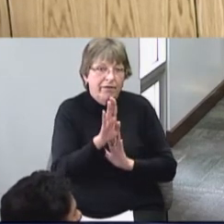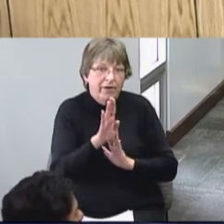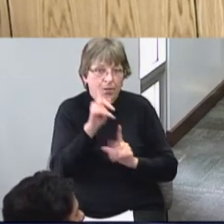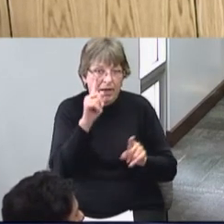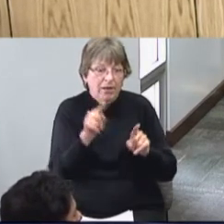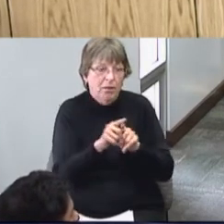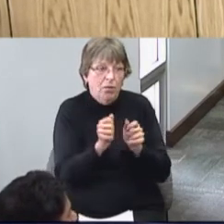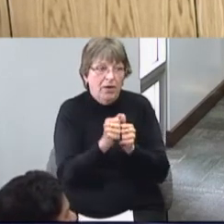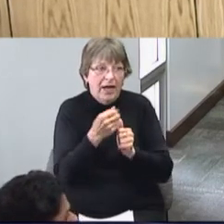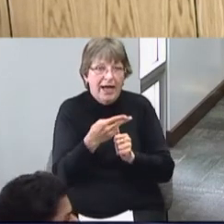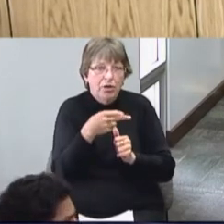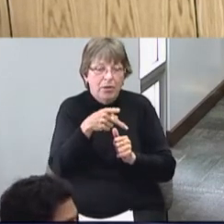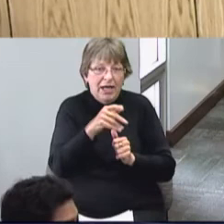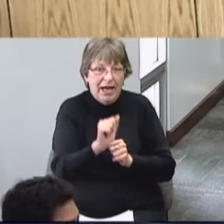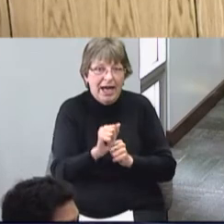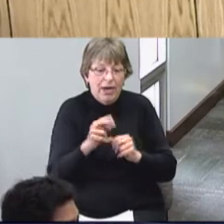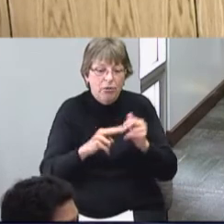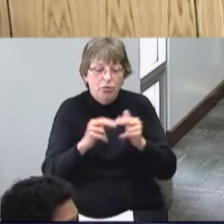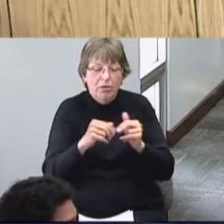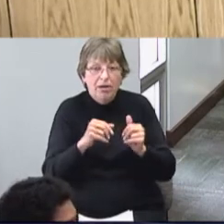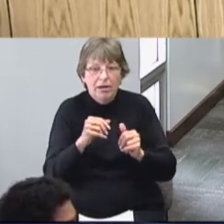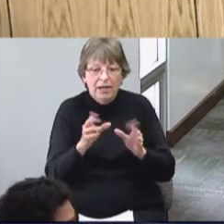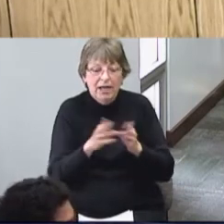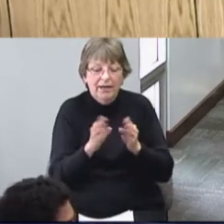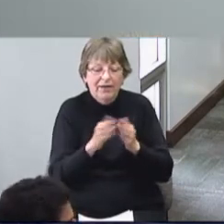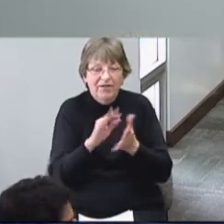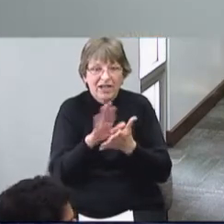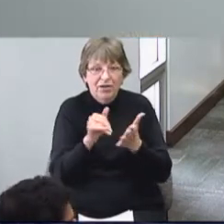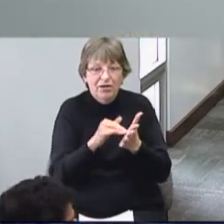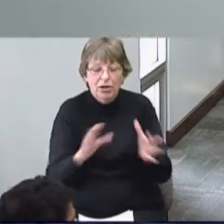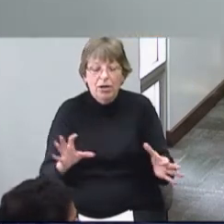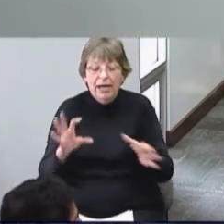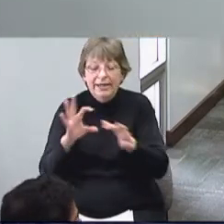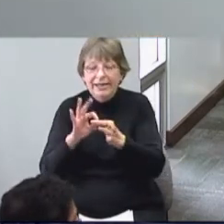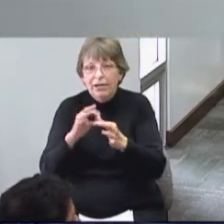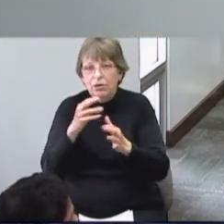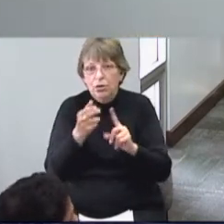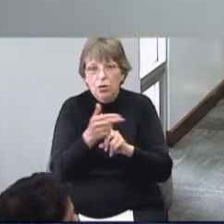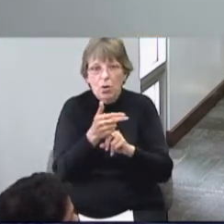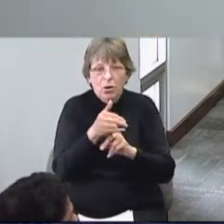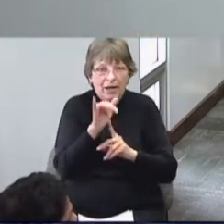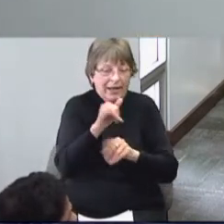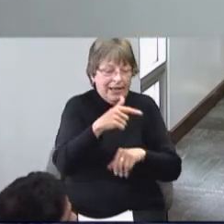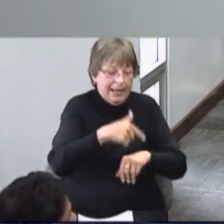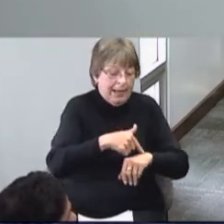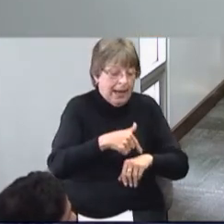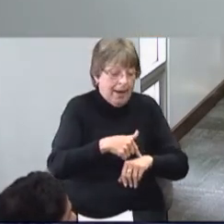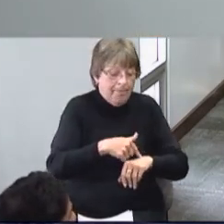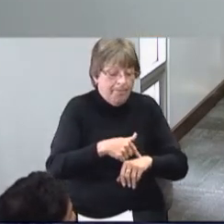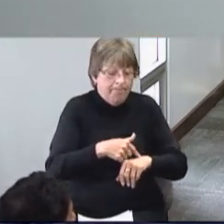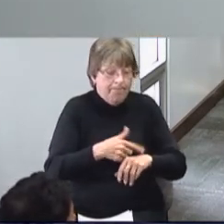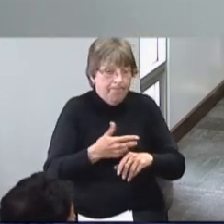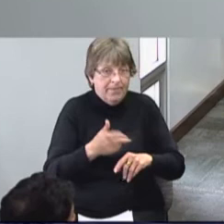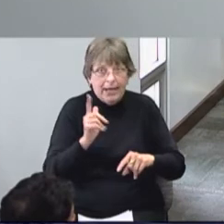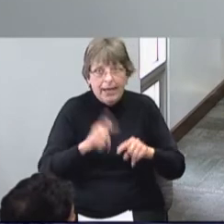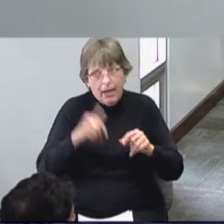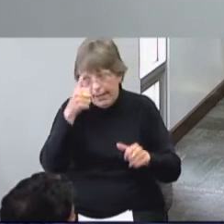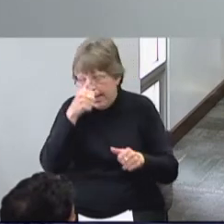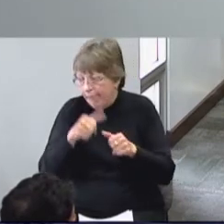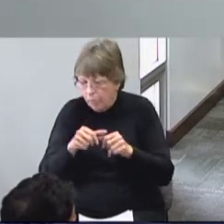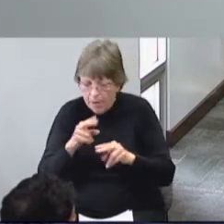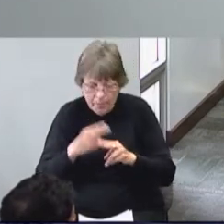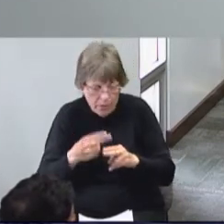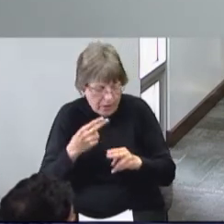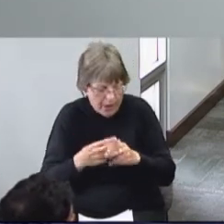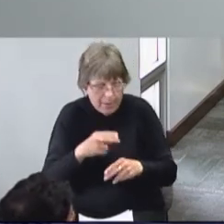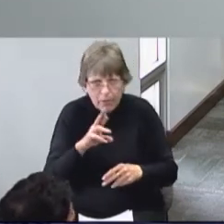HPA Associates to build a convention center that was attached to the hotel at that time, and I can't really remember the name. The one